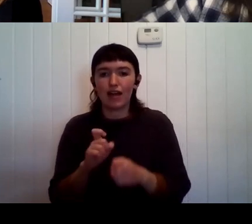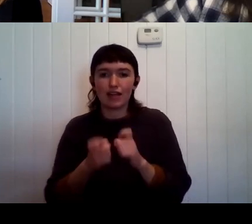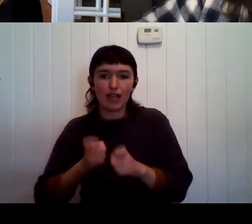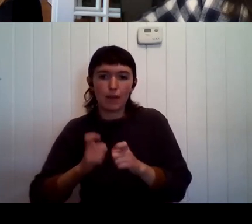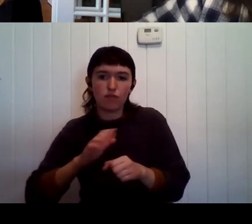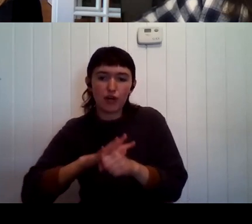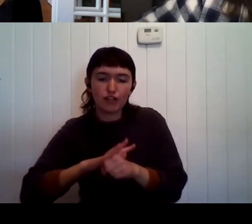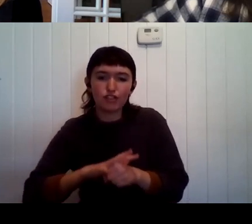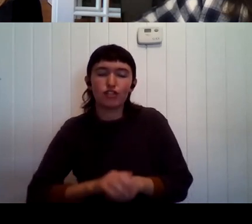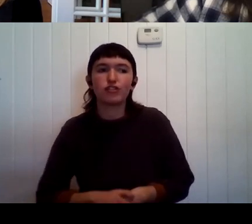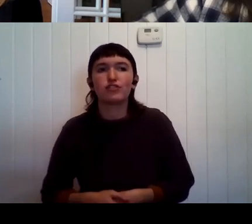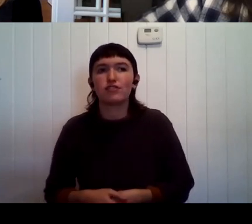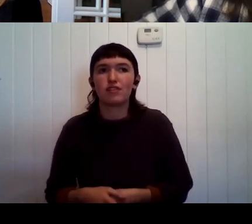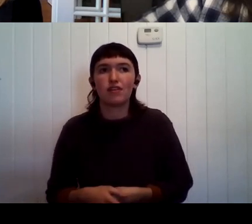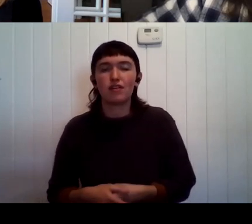selection,